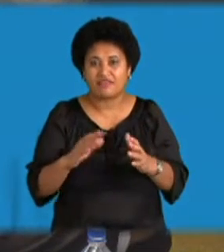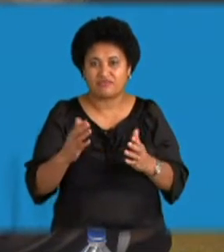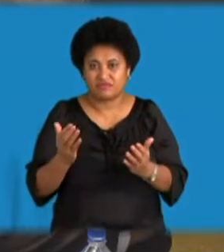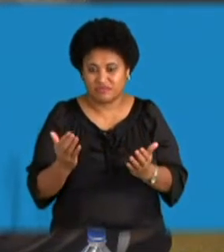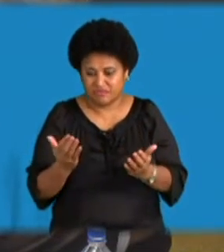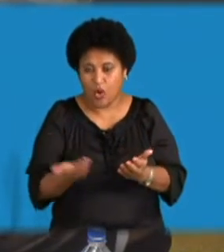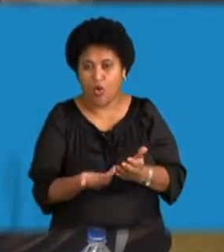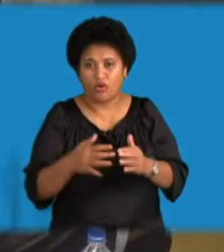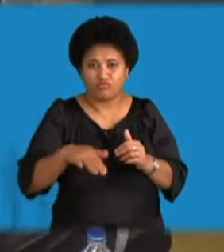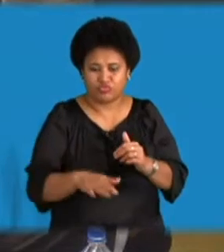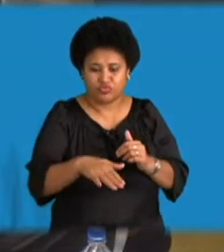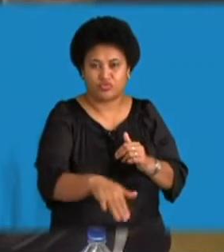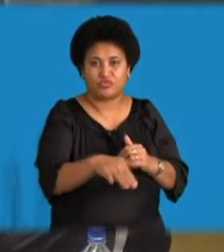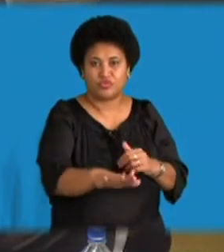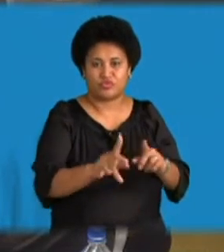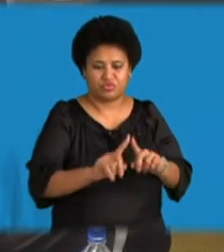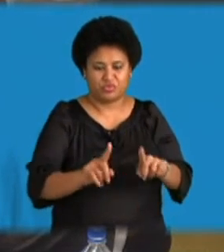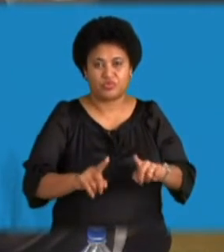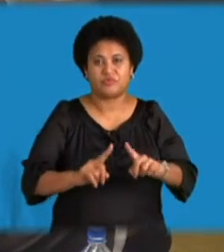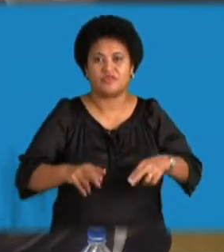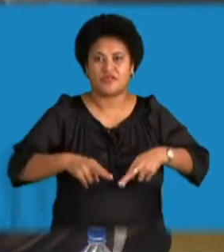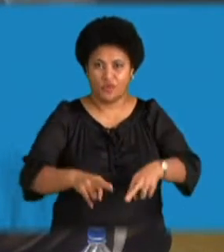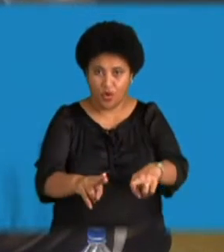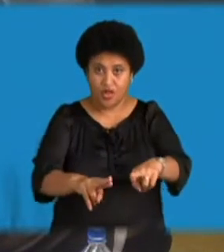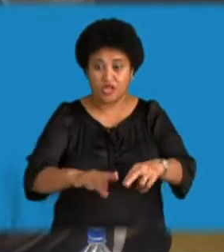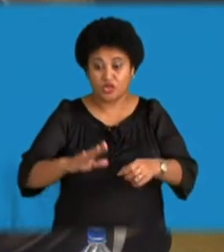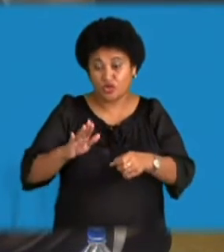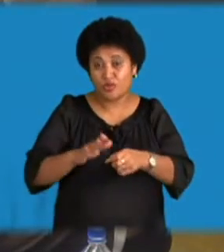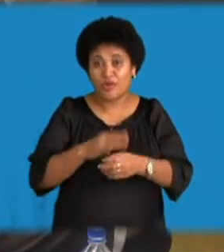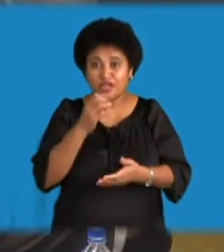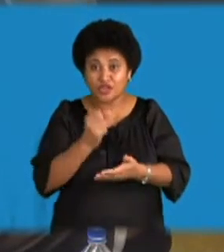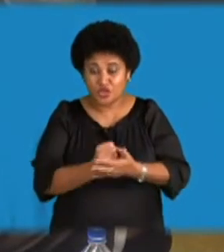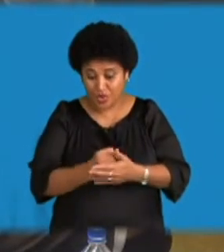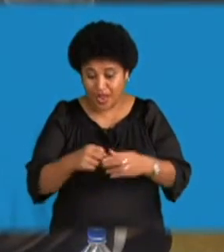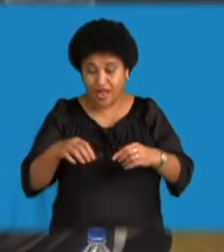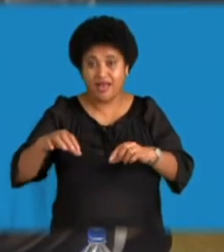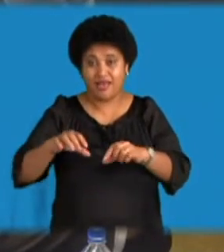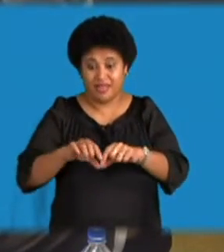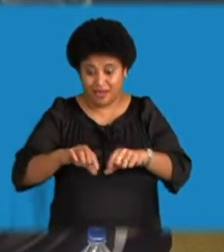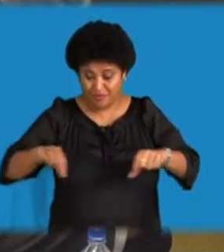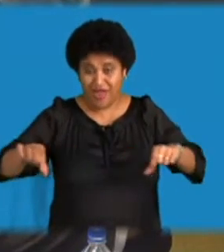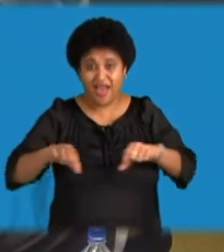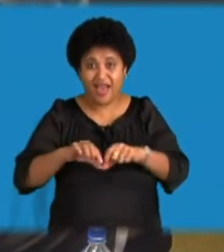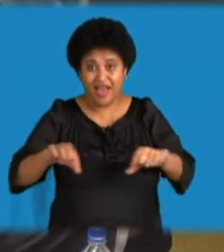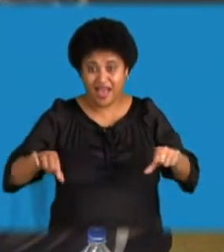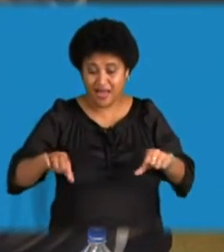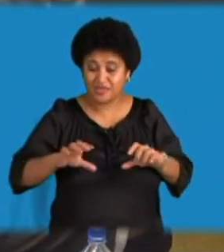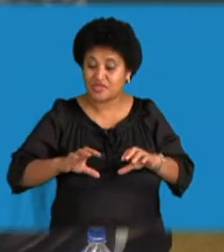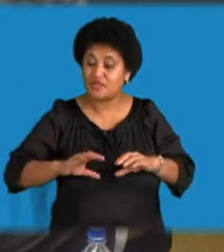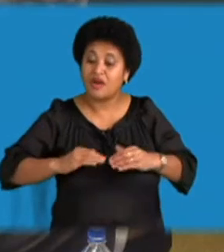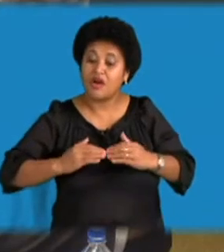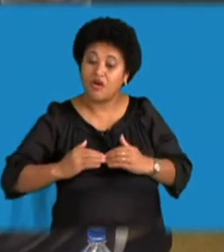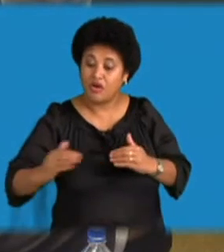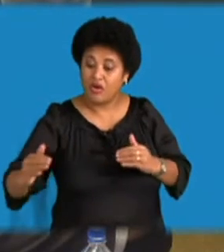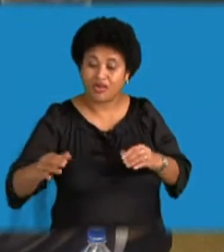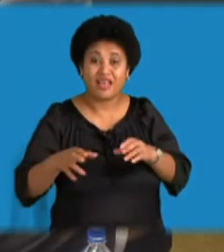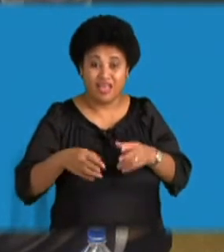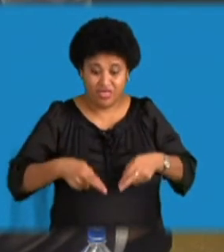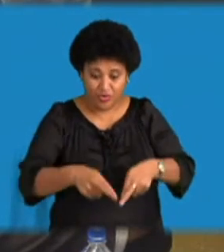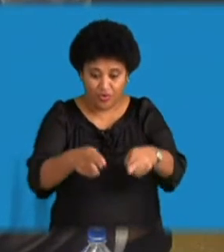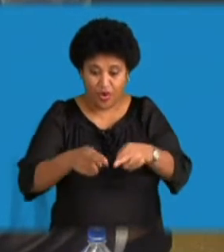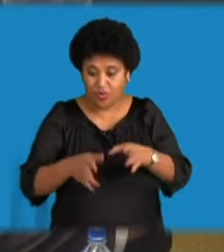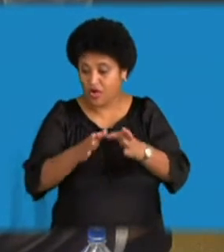to ensure that we can move these pipes to the side of the road, to get the underground cabling of the